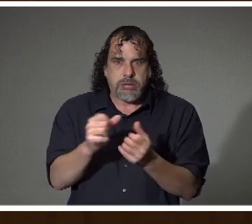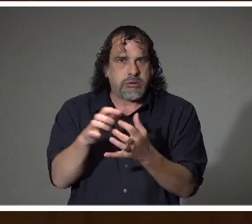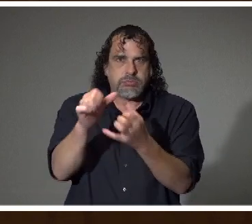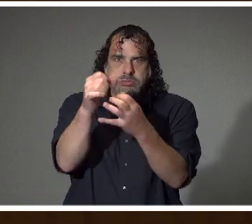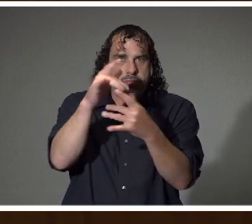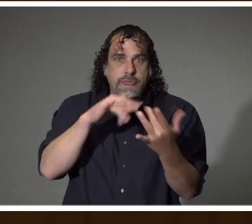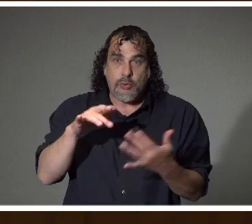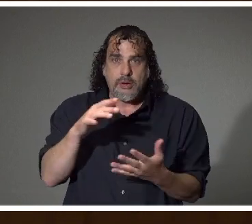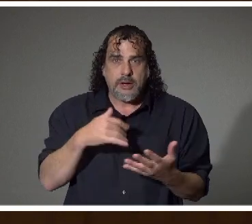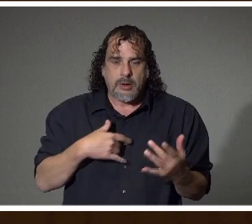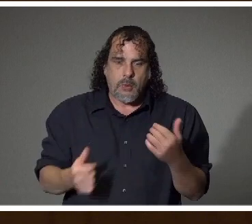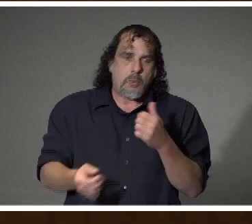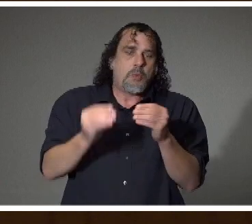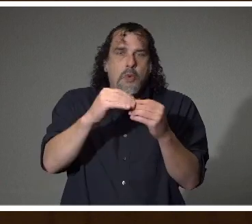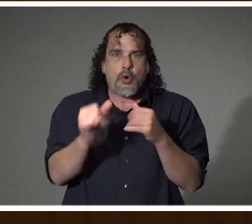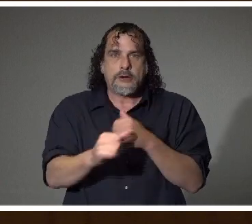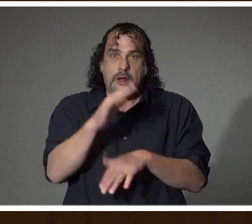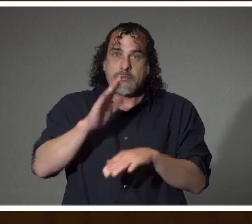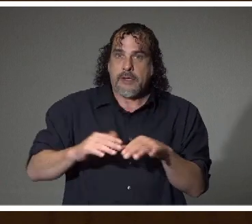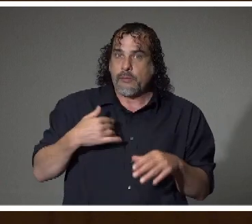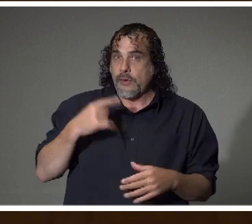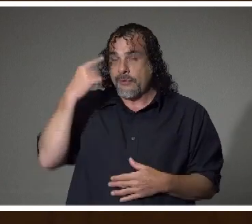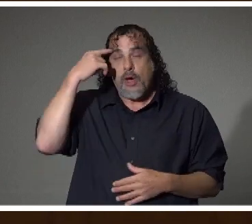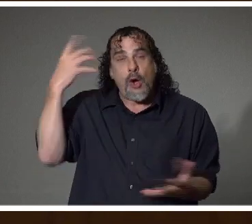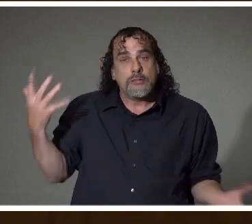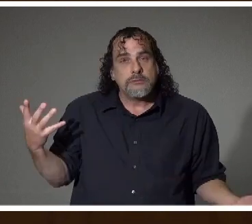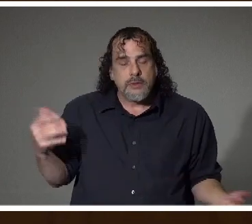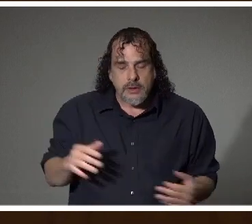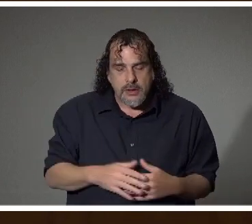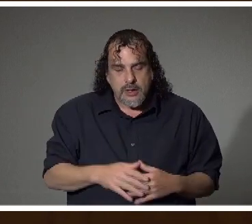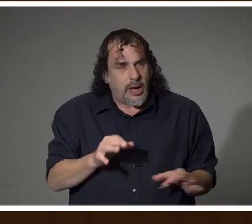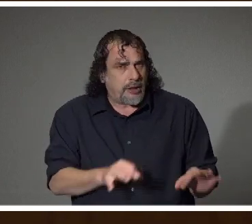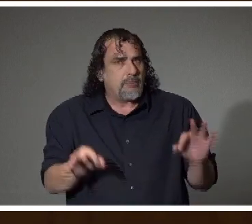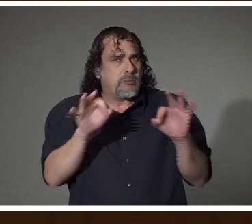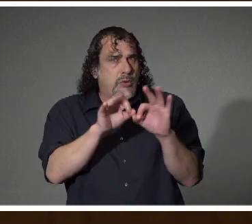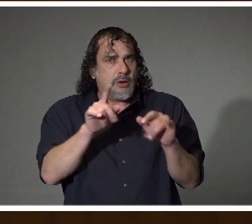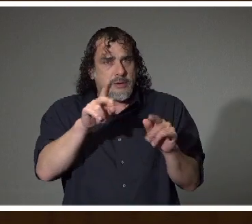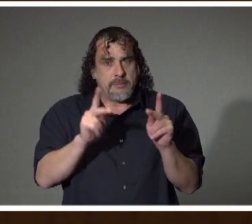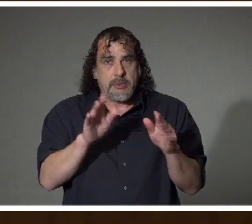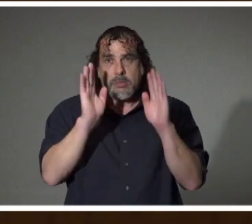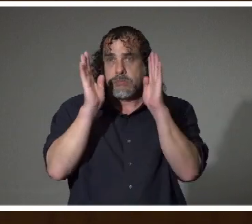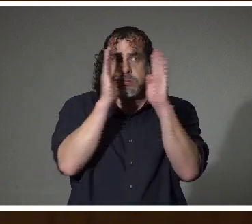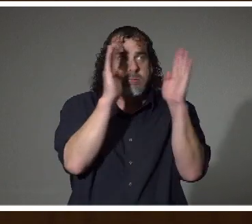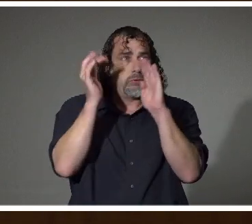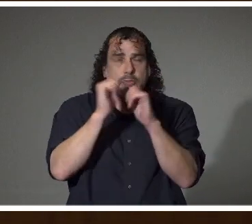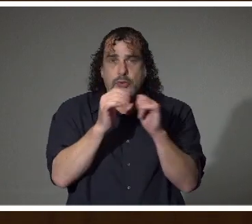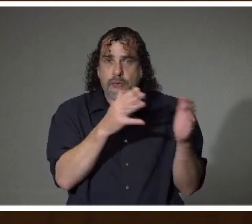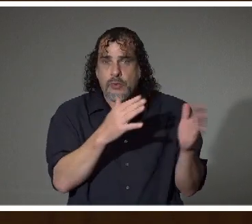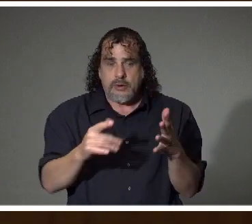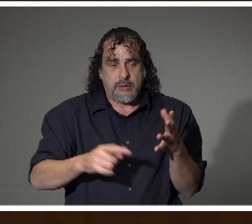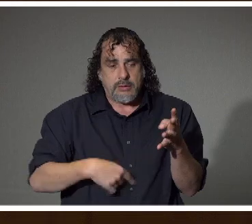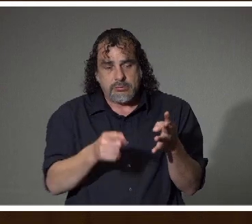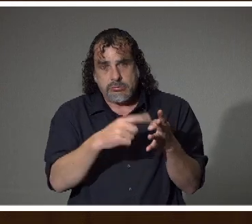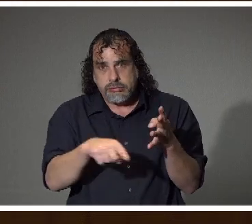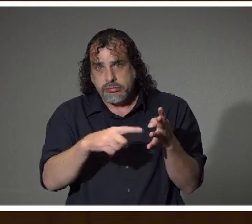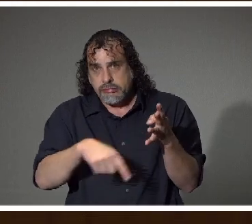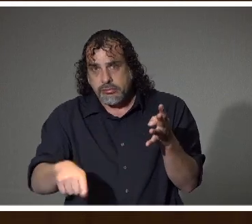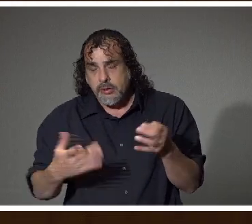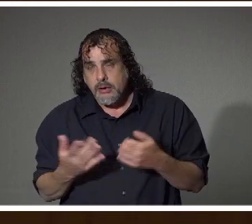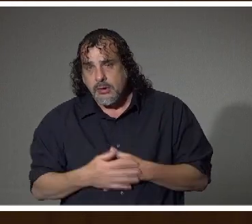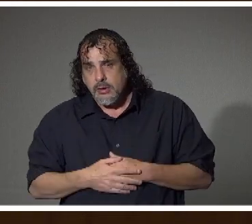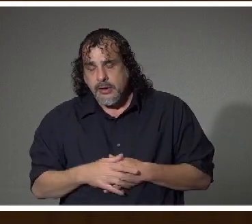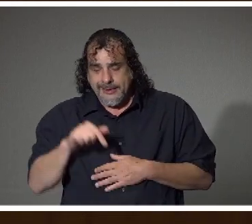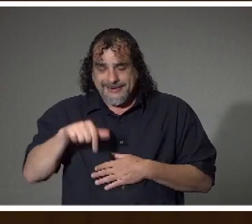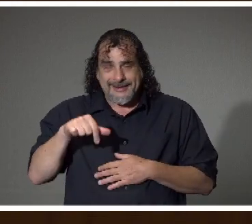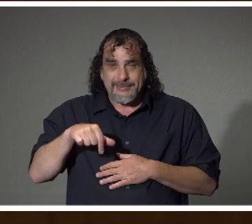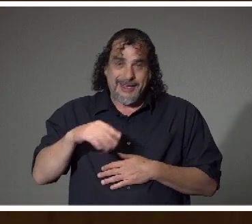we thought that we would be seeing. So it's important that everyone pay attention to the weather throughout the remainder of this season. Of course, it seems like that